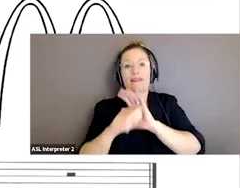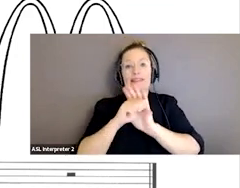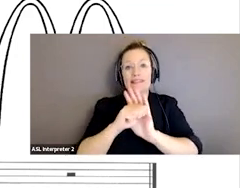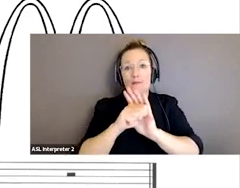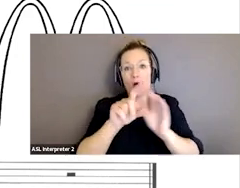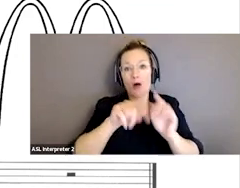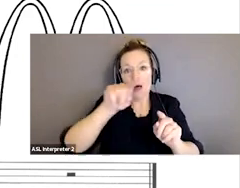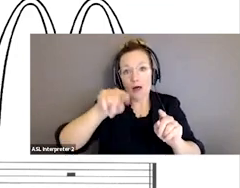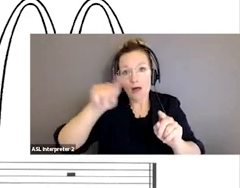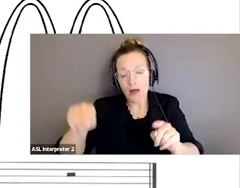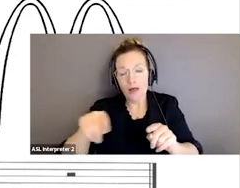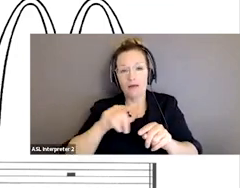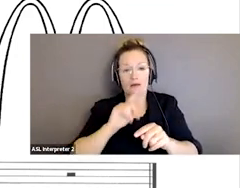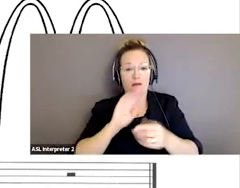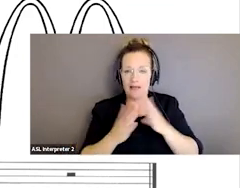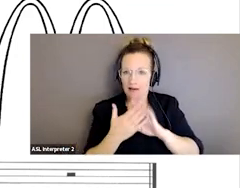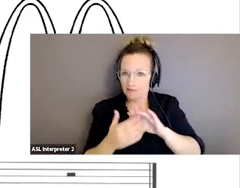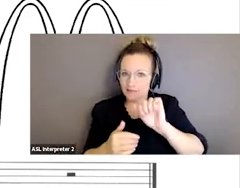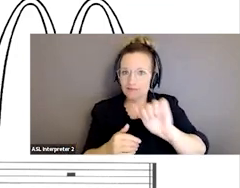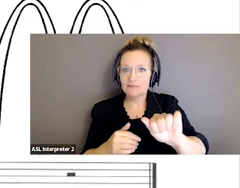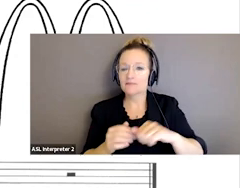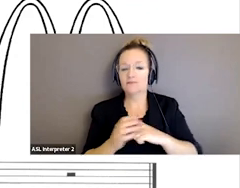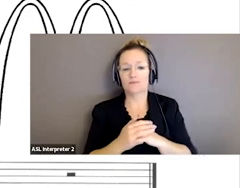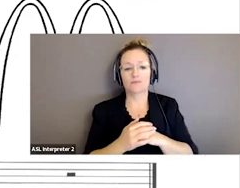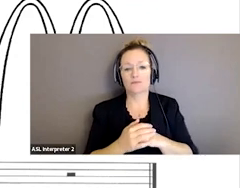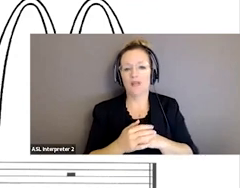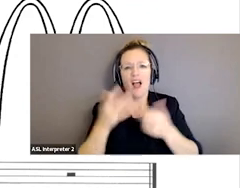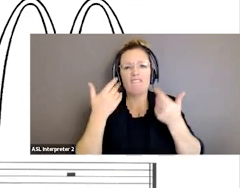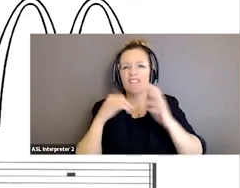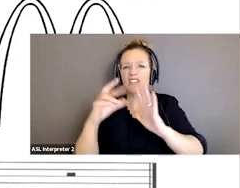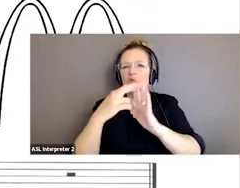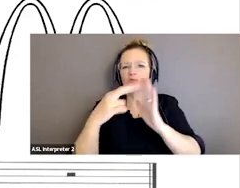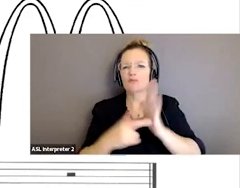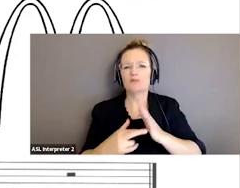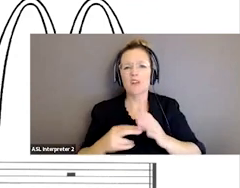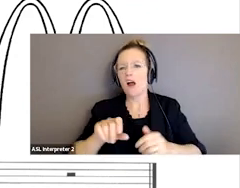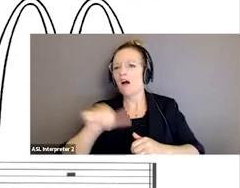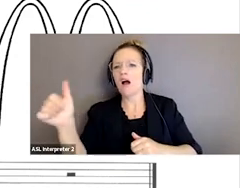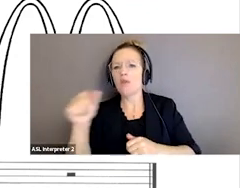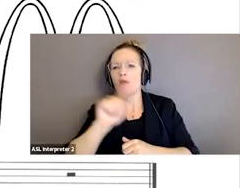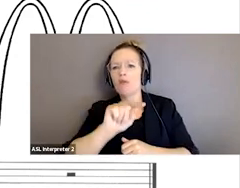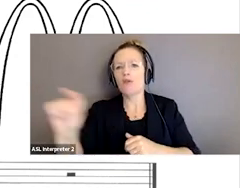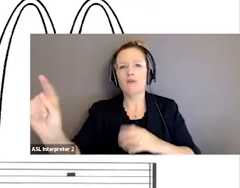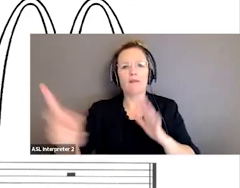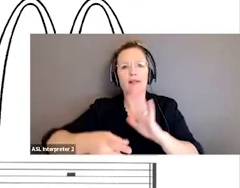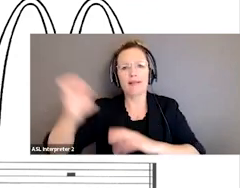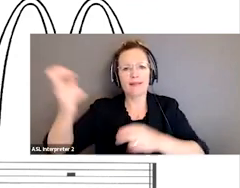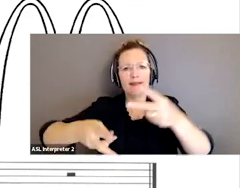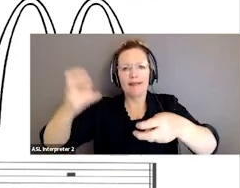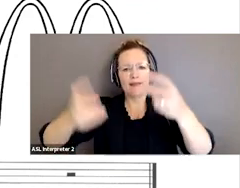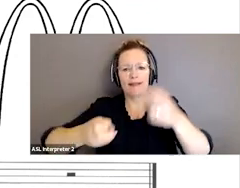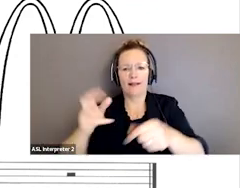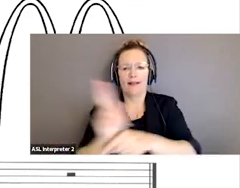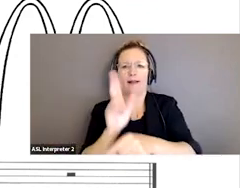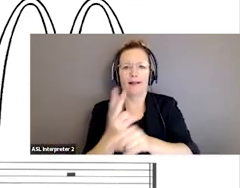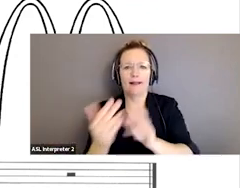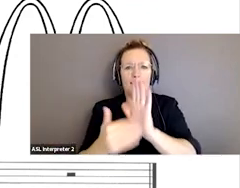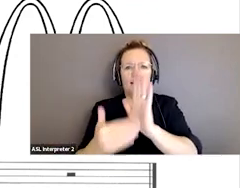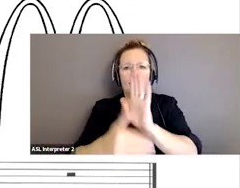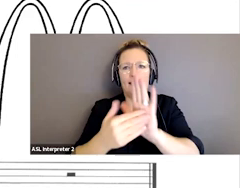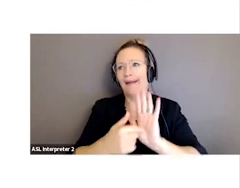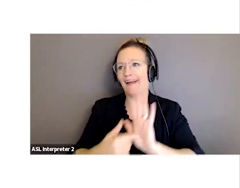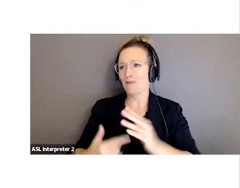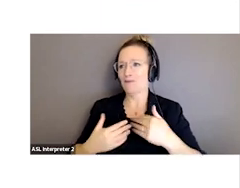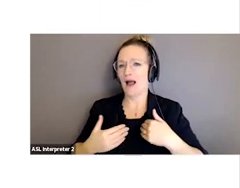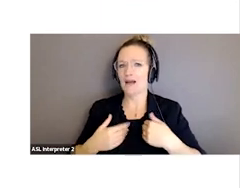Arches design. And you can also do multiple different versions of that, as McDonald's has done.